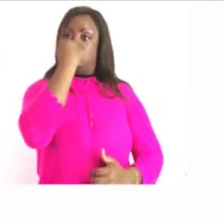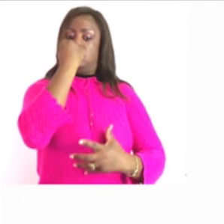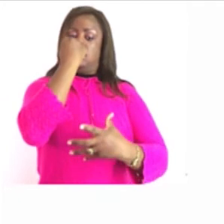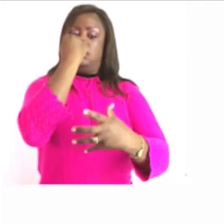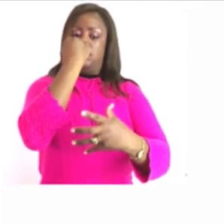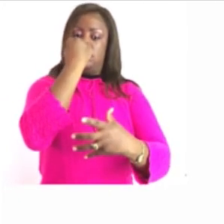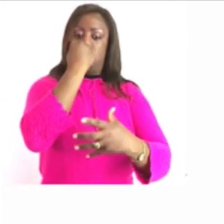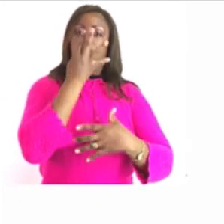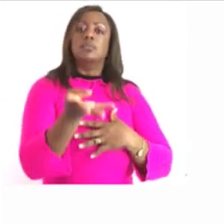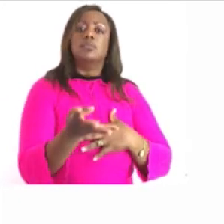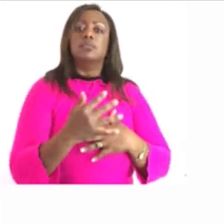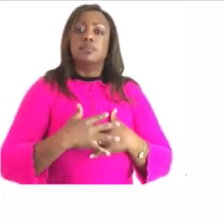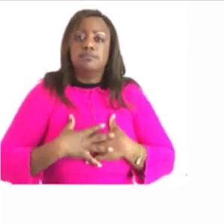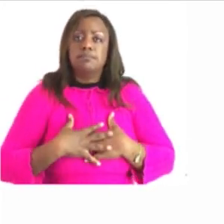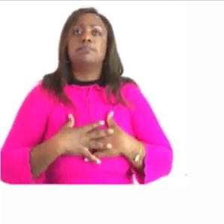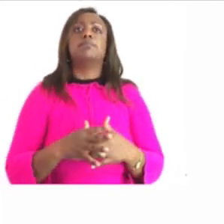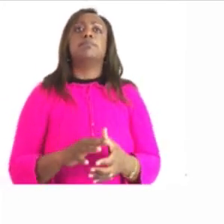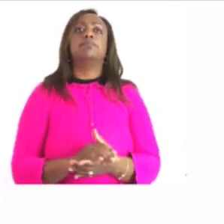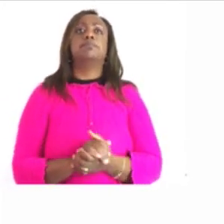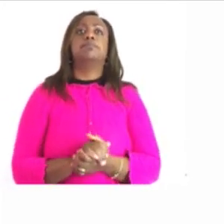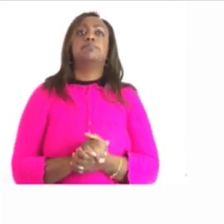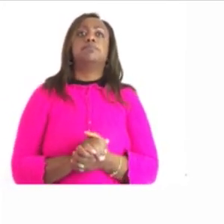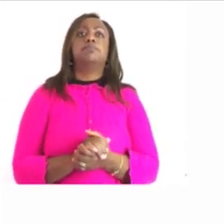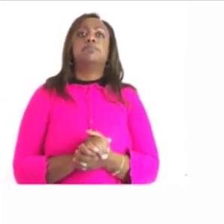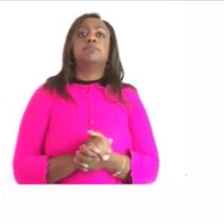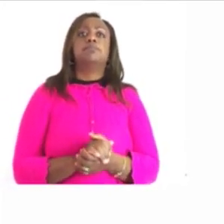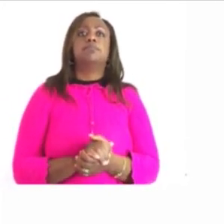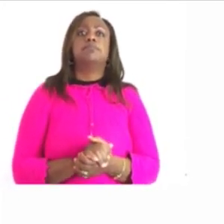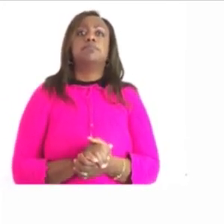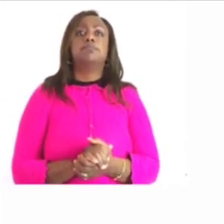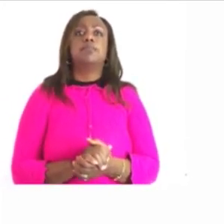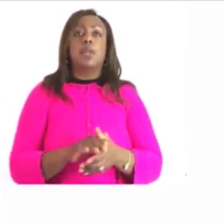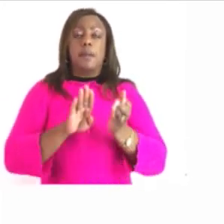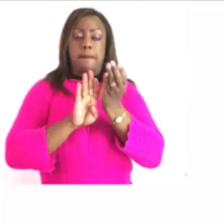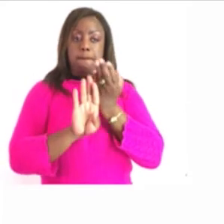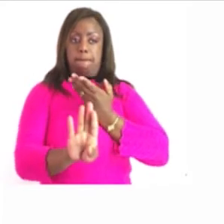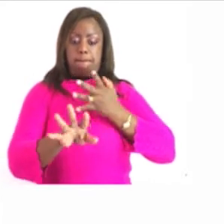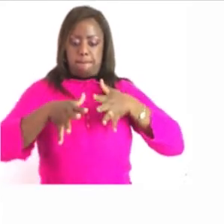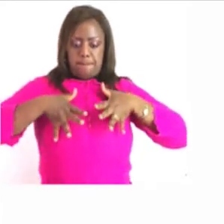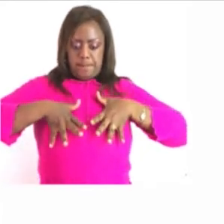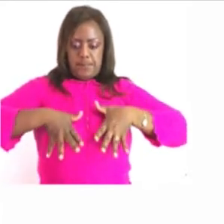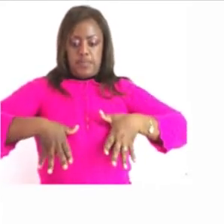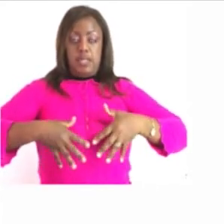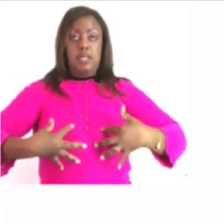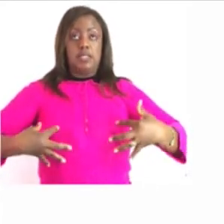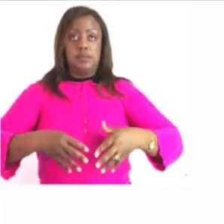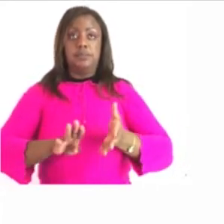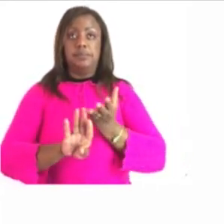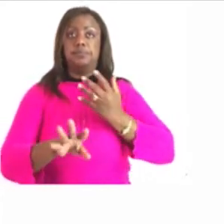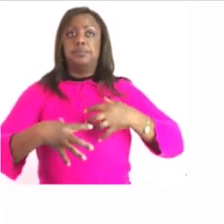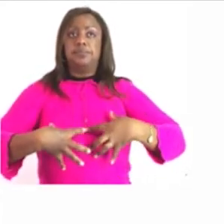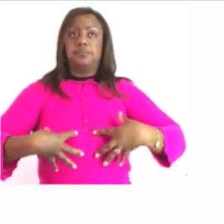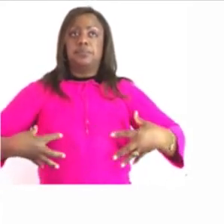air to go down to the lungs from the mouth and the nose. And at the same time, when you're breathing out, it helps the air to move from the